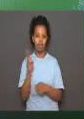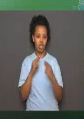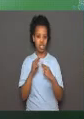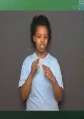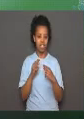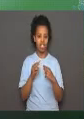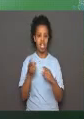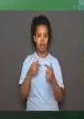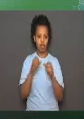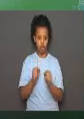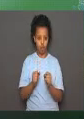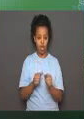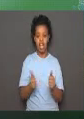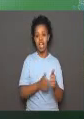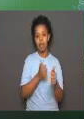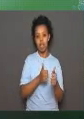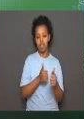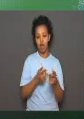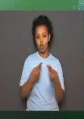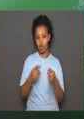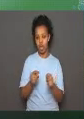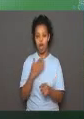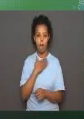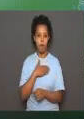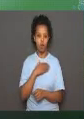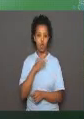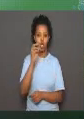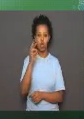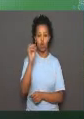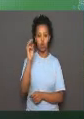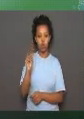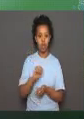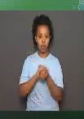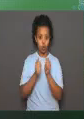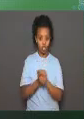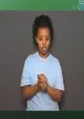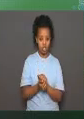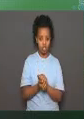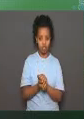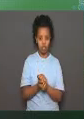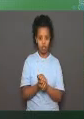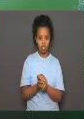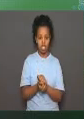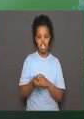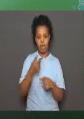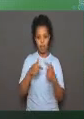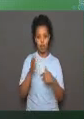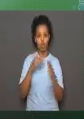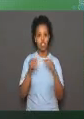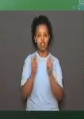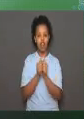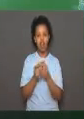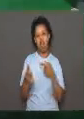following activity, please match the chromosomal mutations with the conditions they can